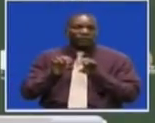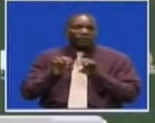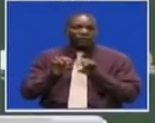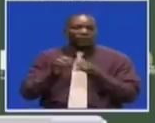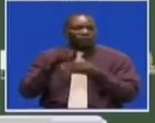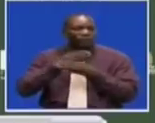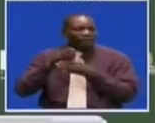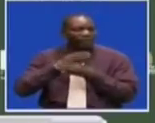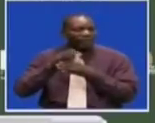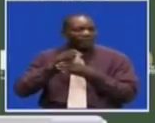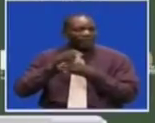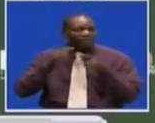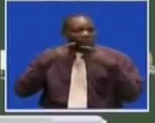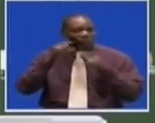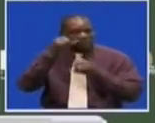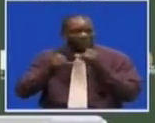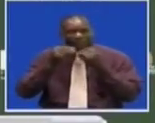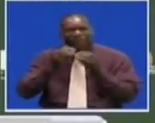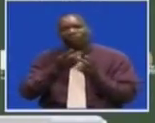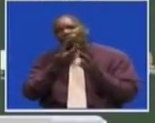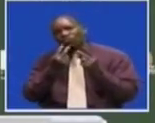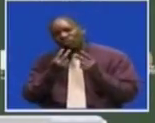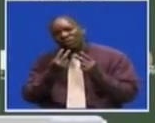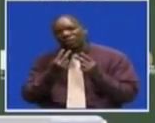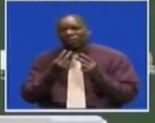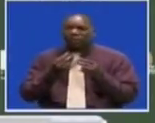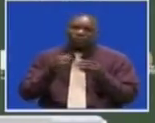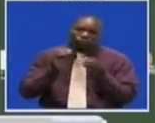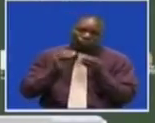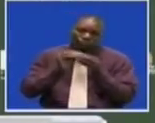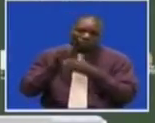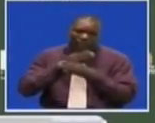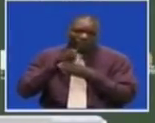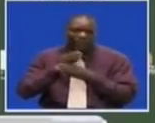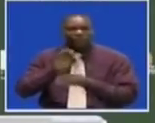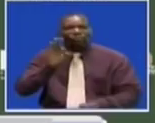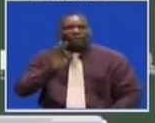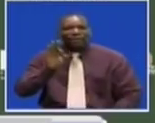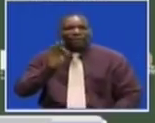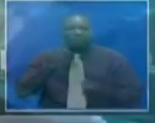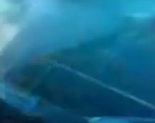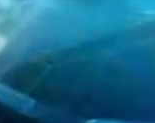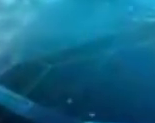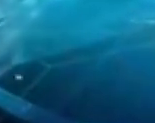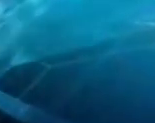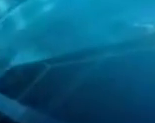Well, that wraps up Business News. Thank you so much for watching us and for watching. Join us for more business news on Friday.